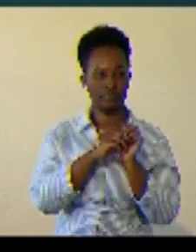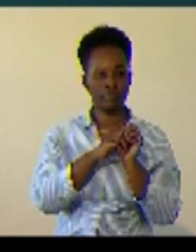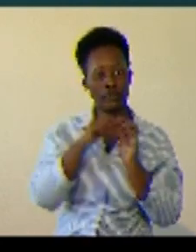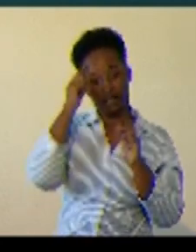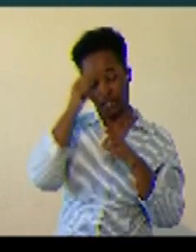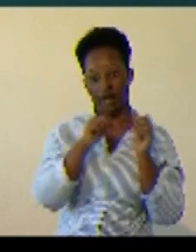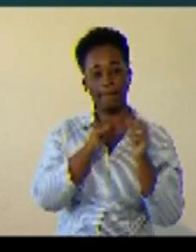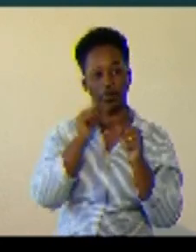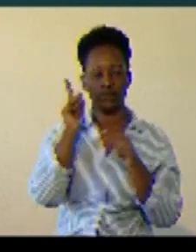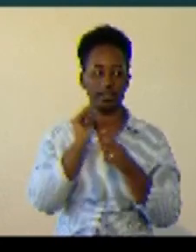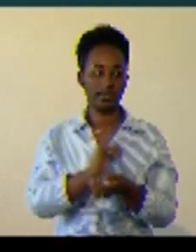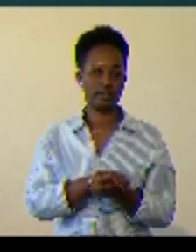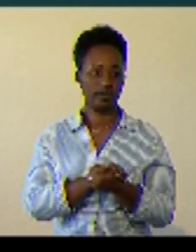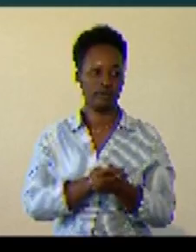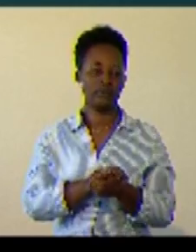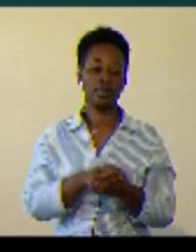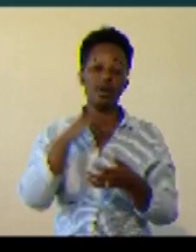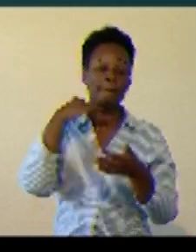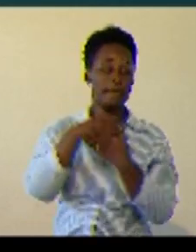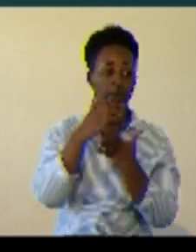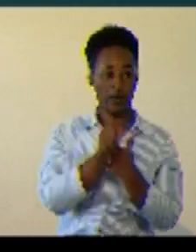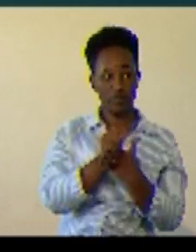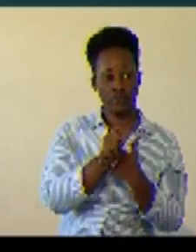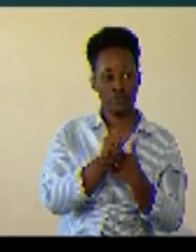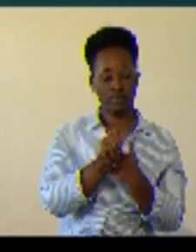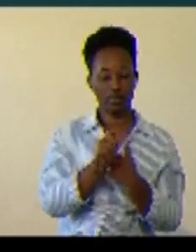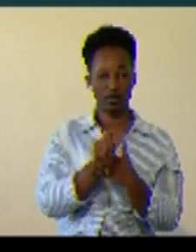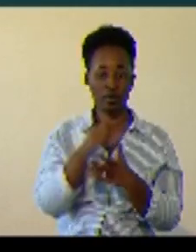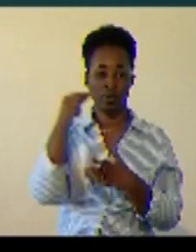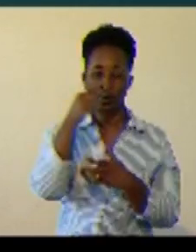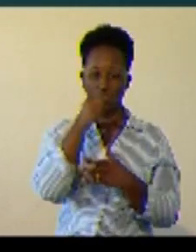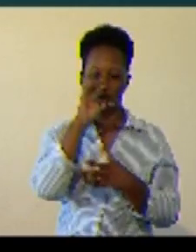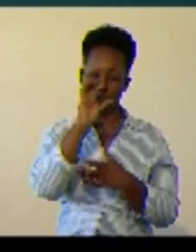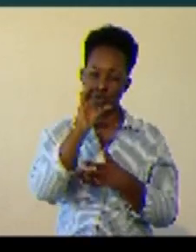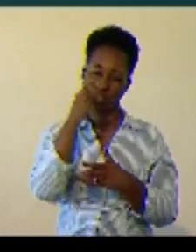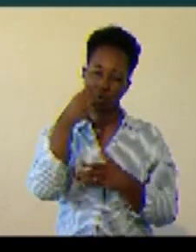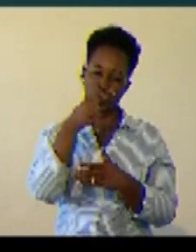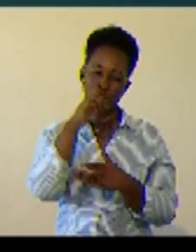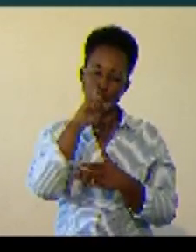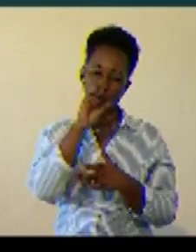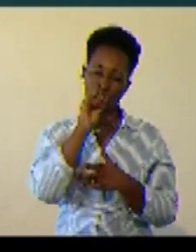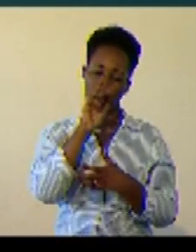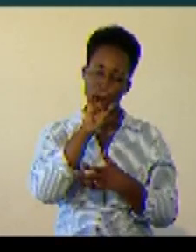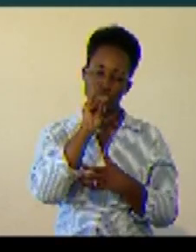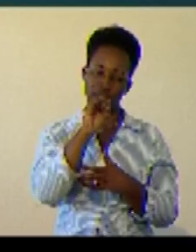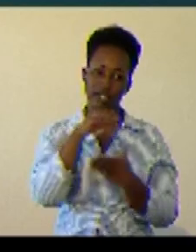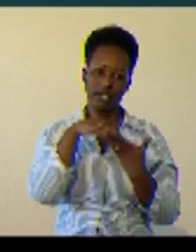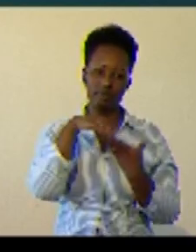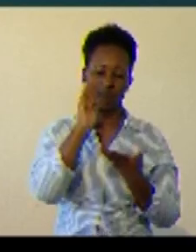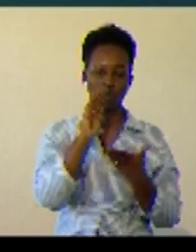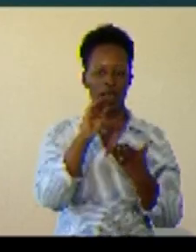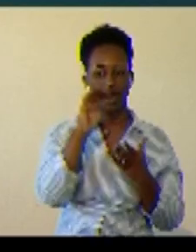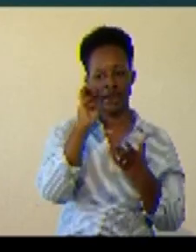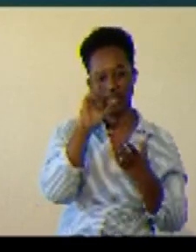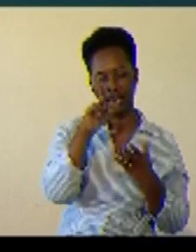Think about it. It is because chlorine is more electronegative than